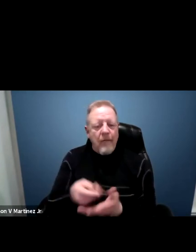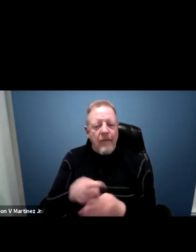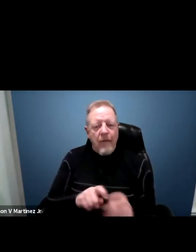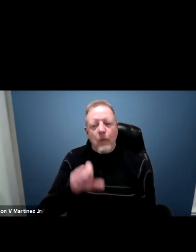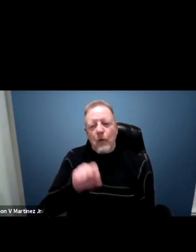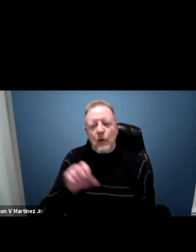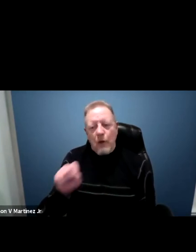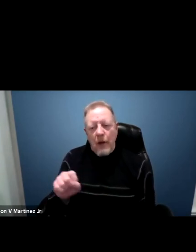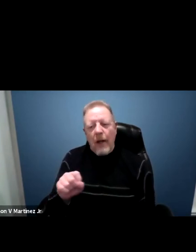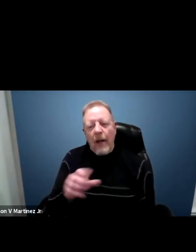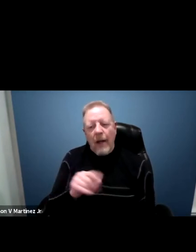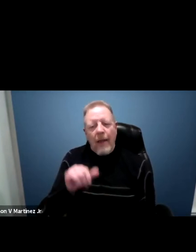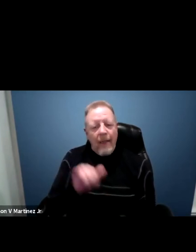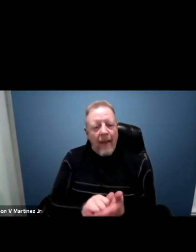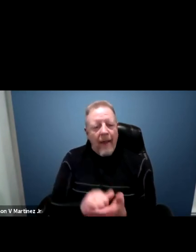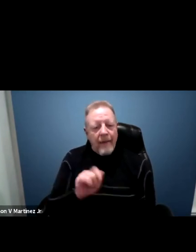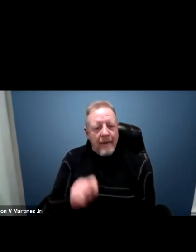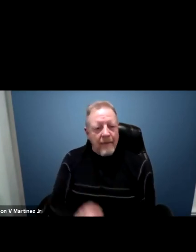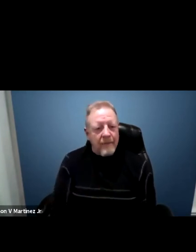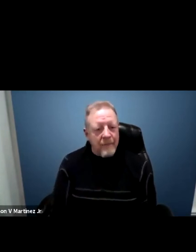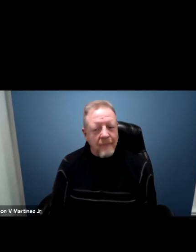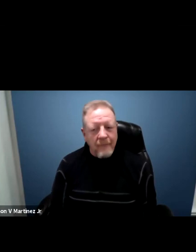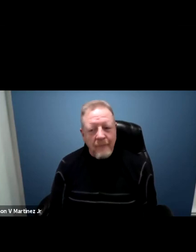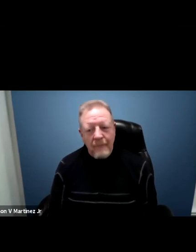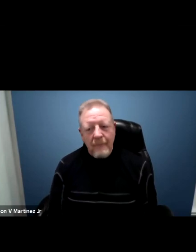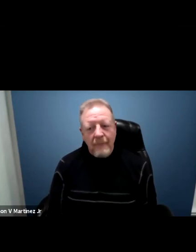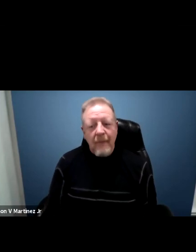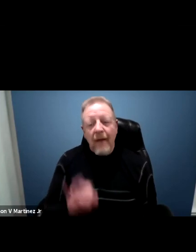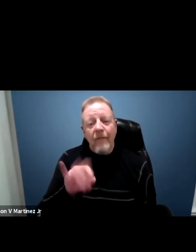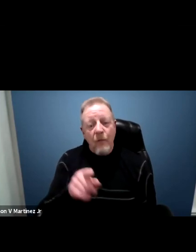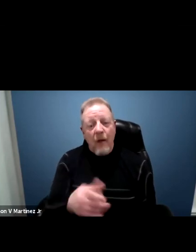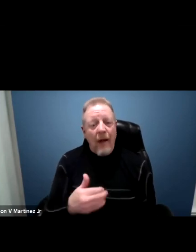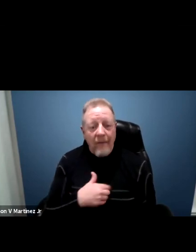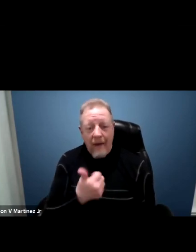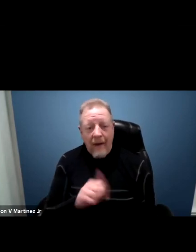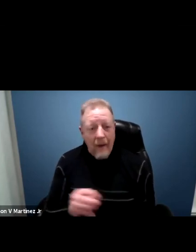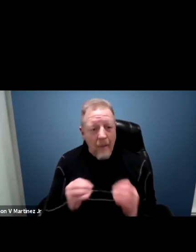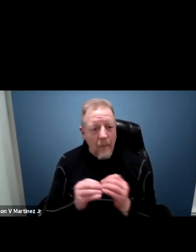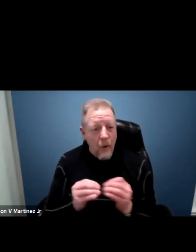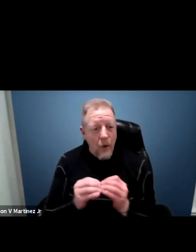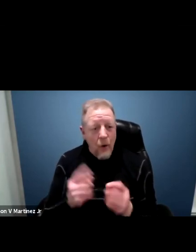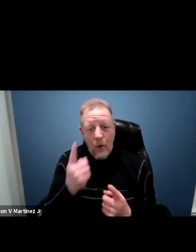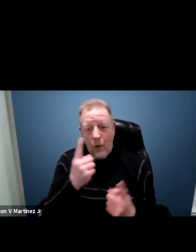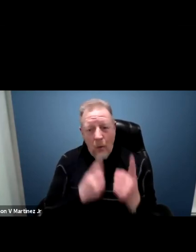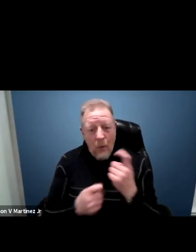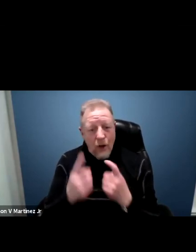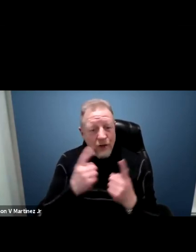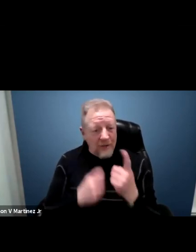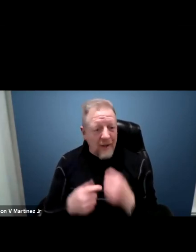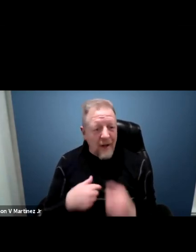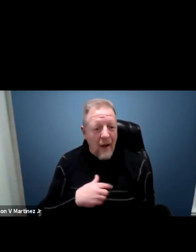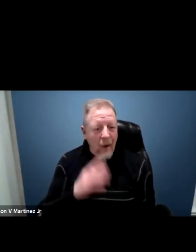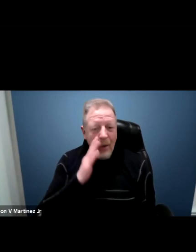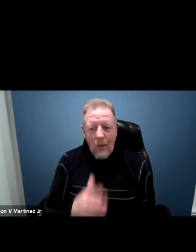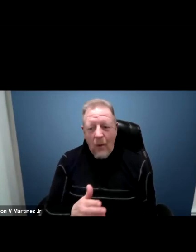And that is it. If you have any more questions, I will